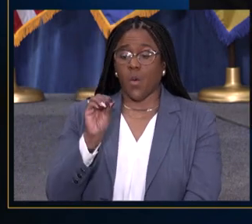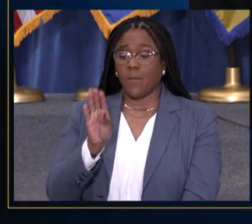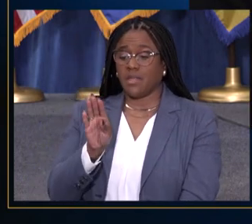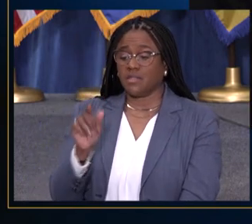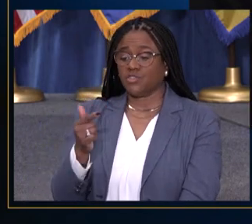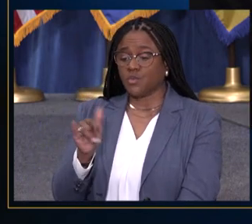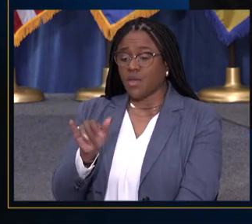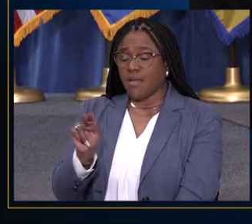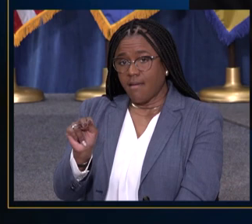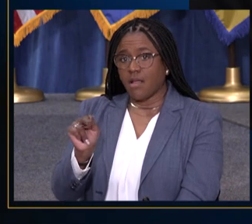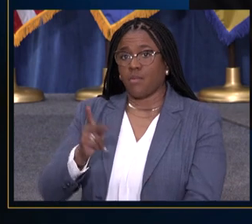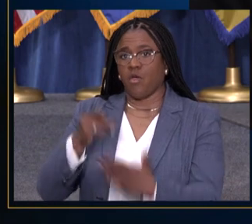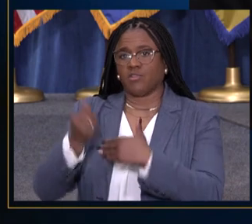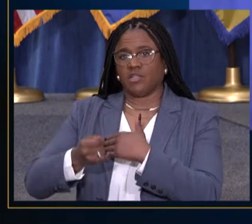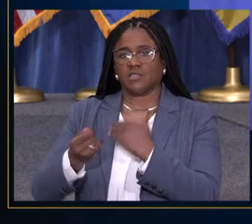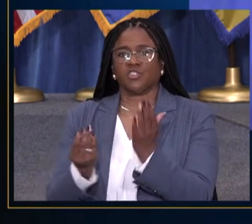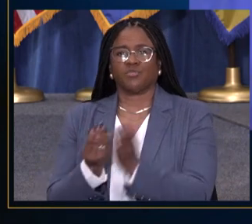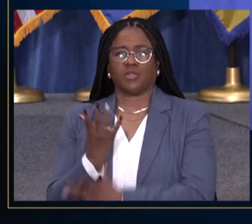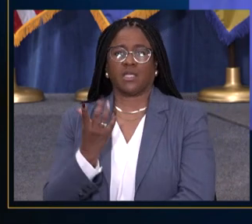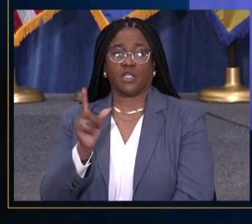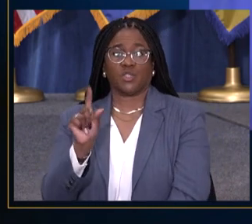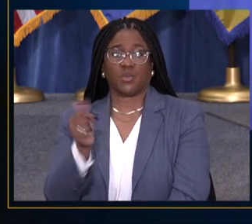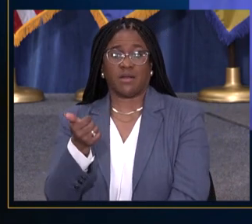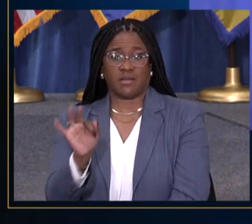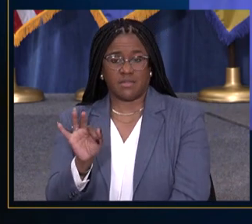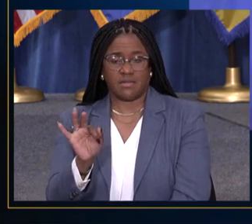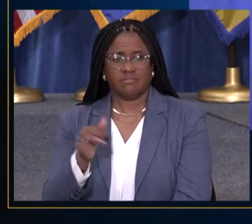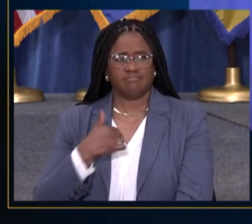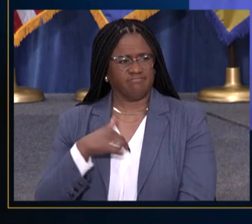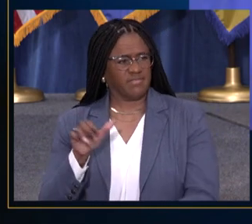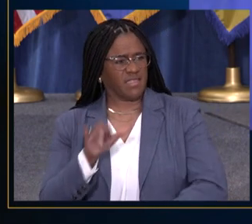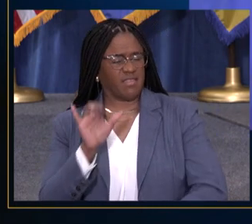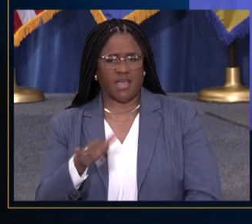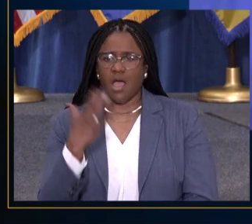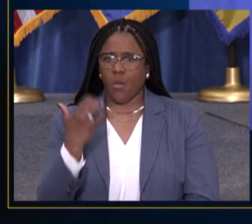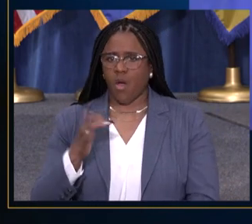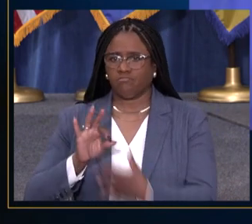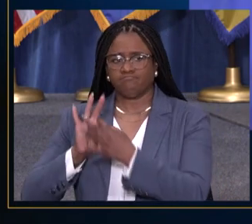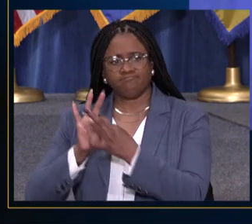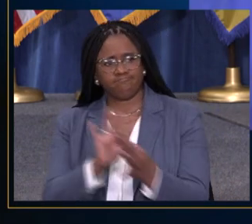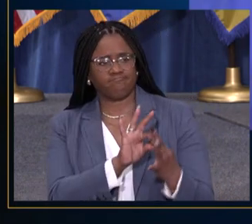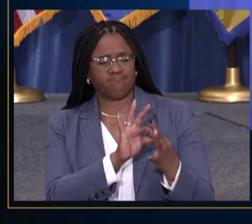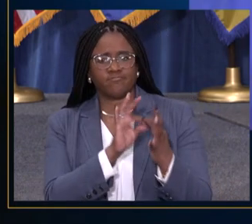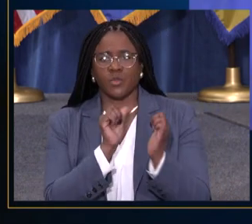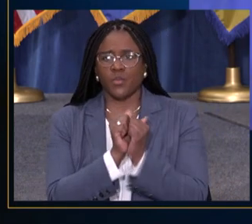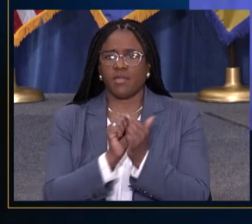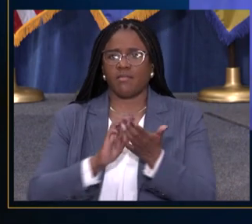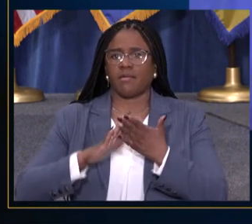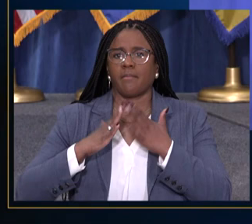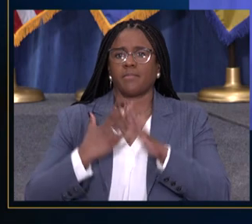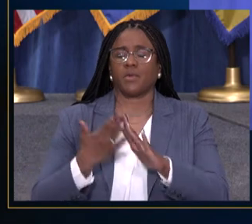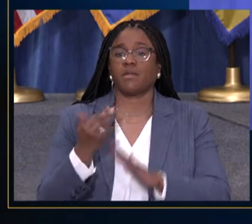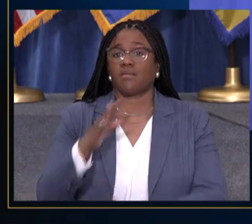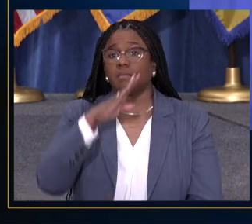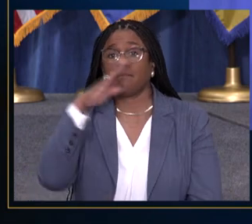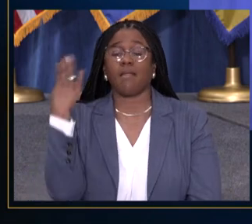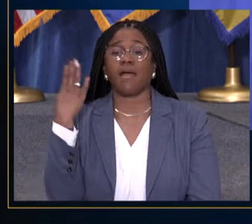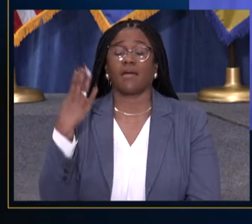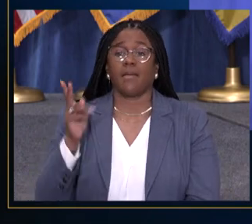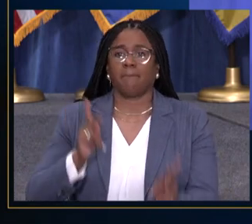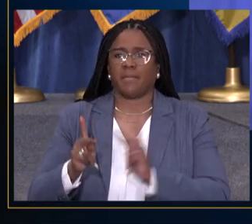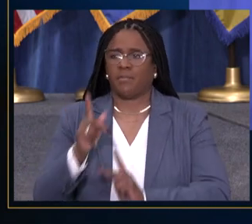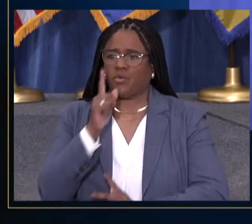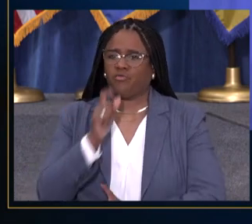in the spring of 2019, I did so wanting to actually stay connected to the community of Black reproductive